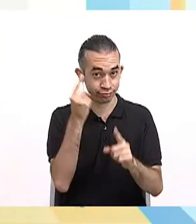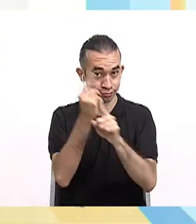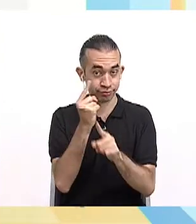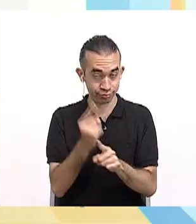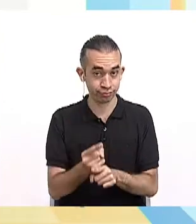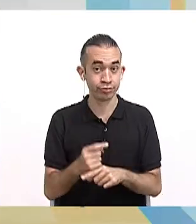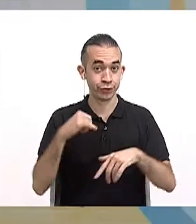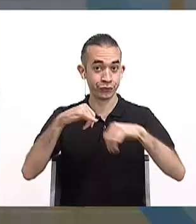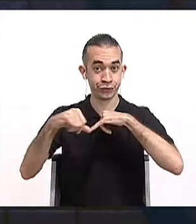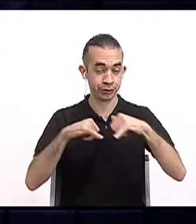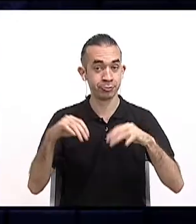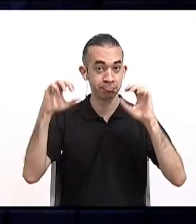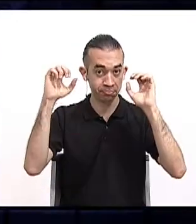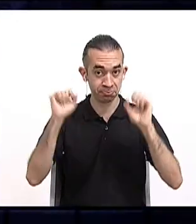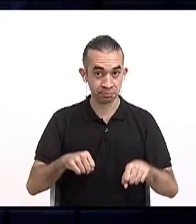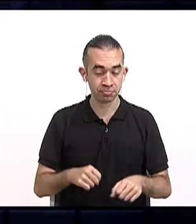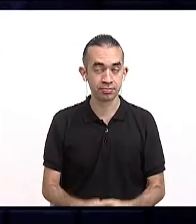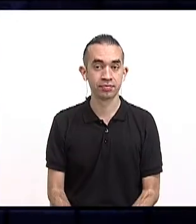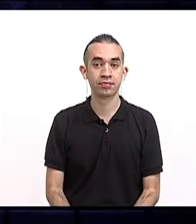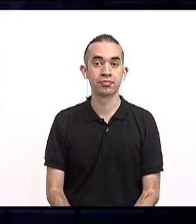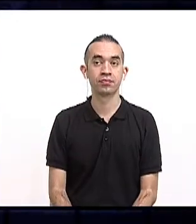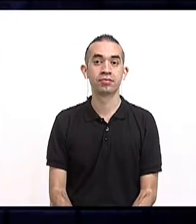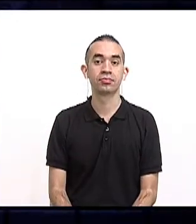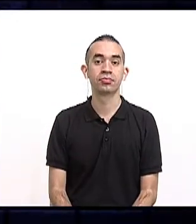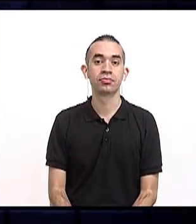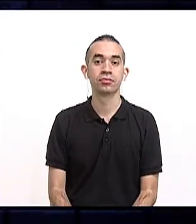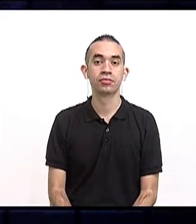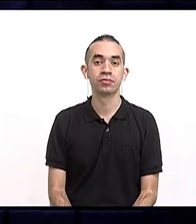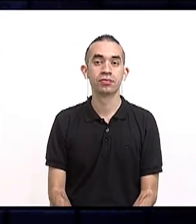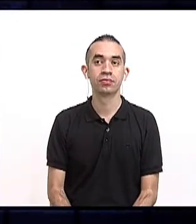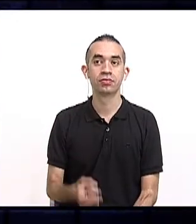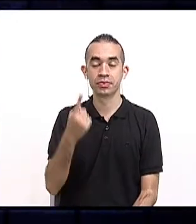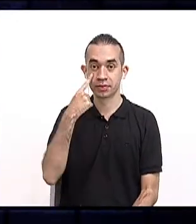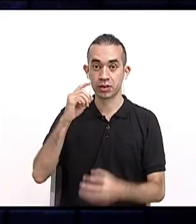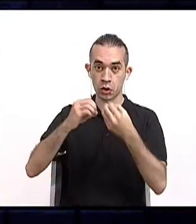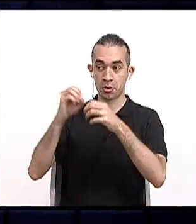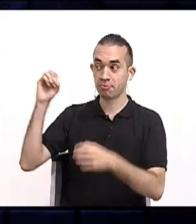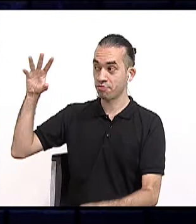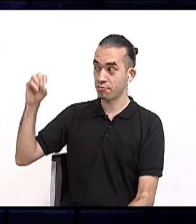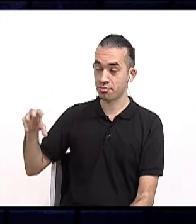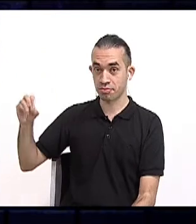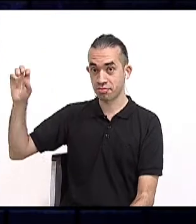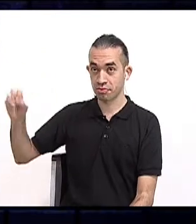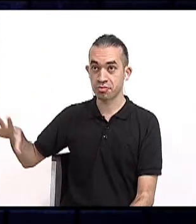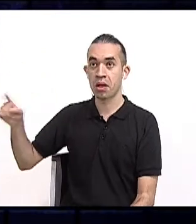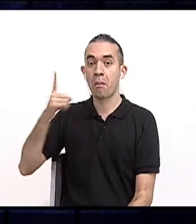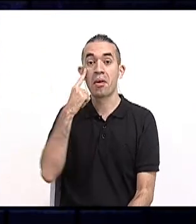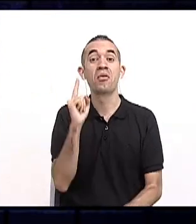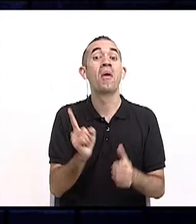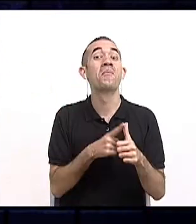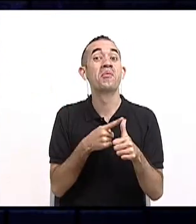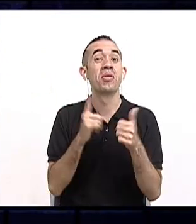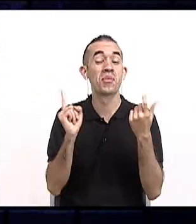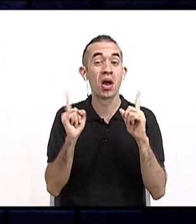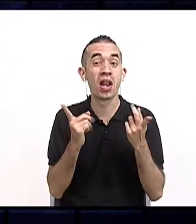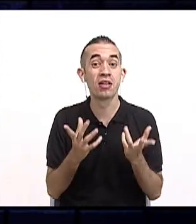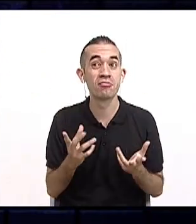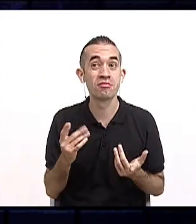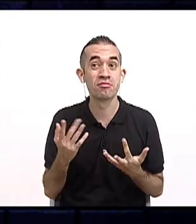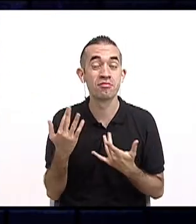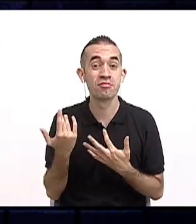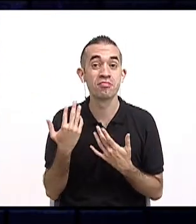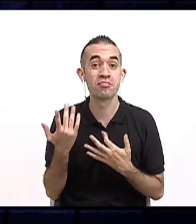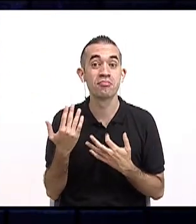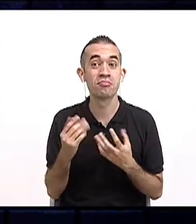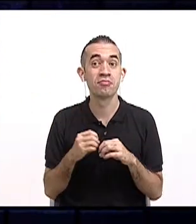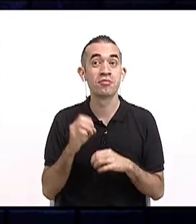the synonyms, okay? So let's do that. So we have the lucky numbers here, and let's see what our first lucky number is. So this